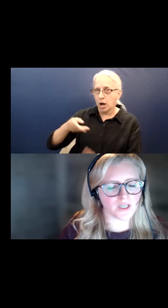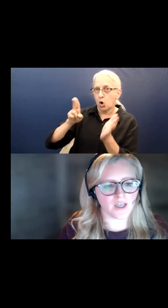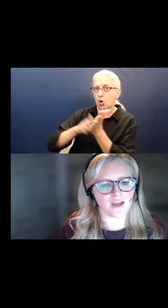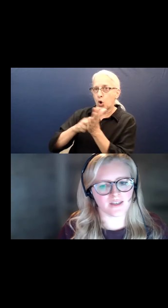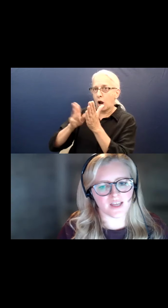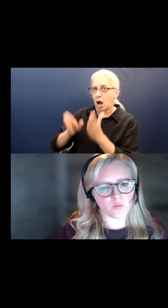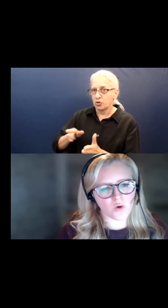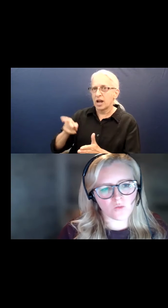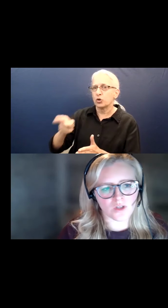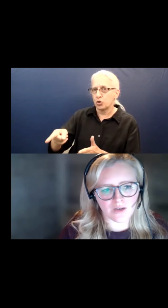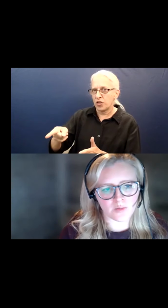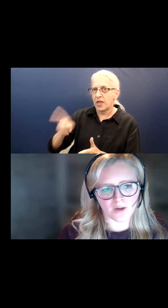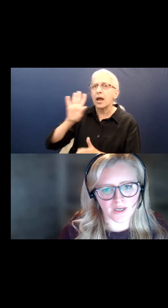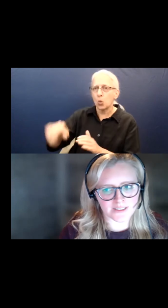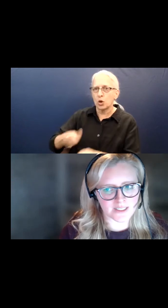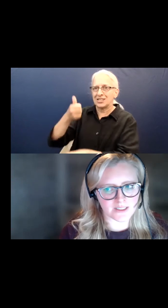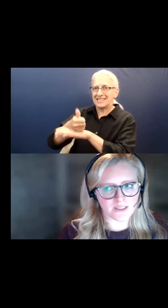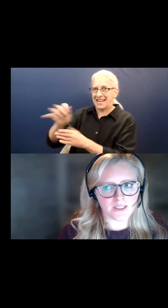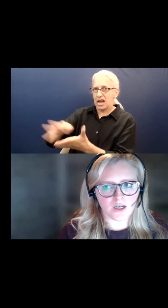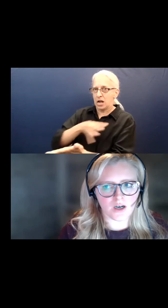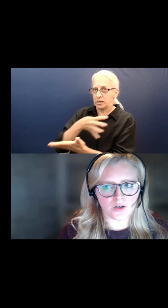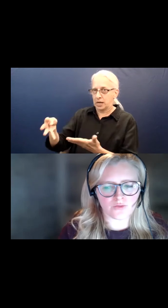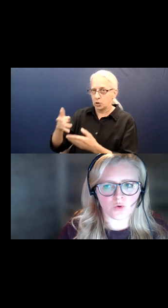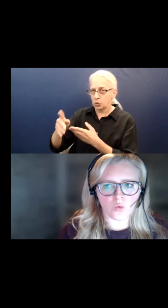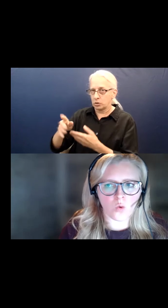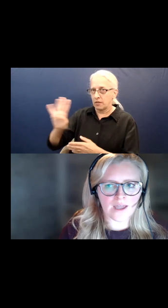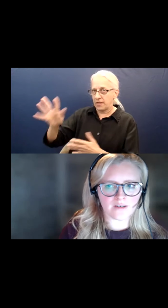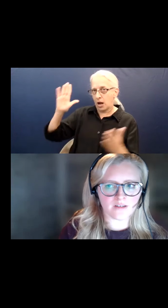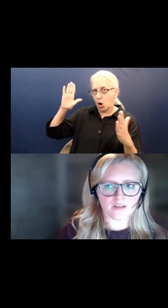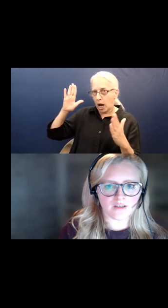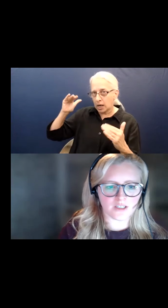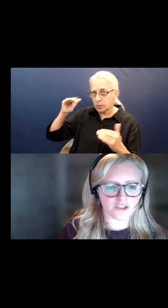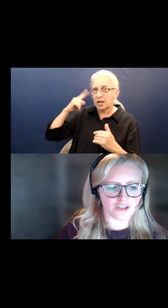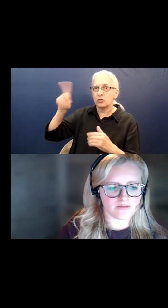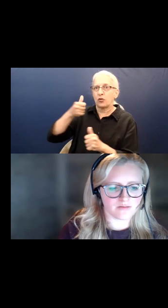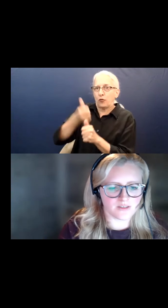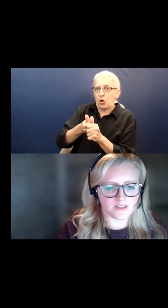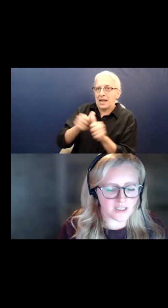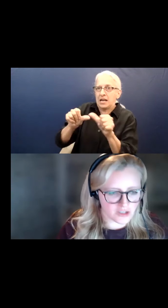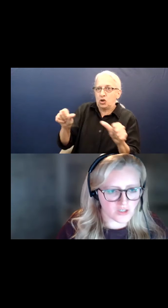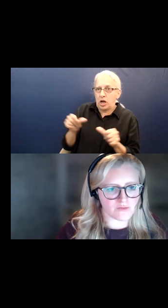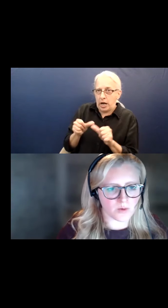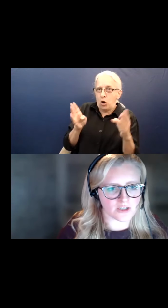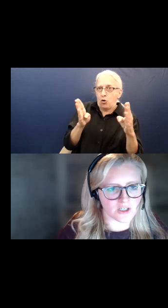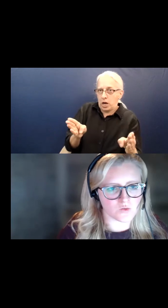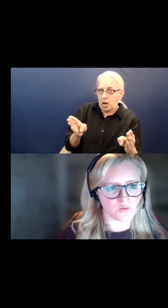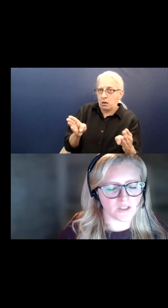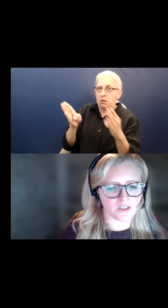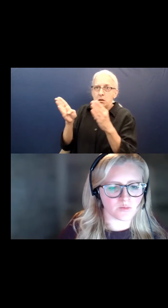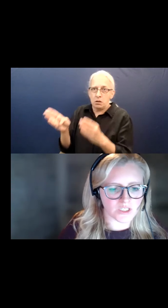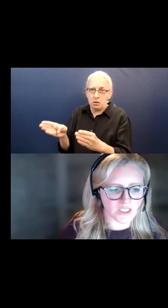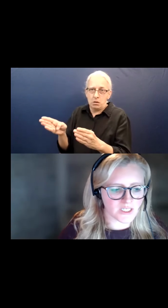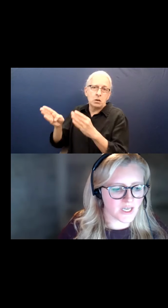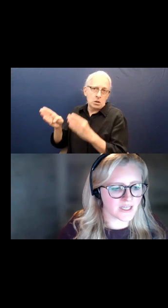the work. And at that point, we'll have a better idea of when each section of the project will